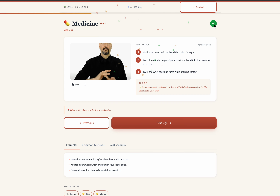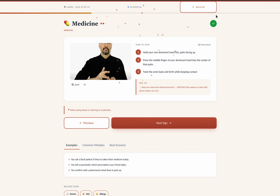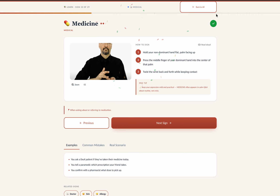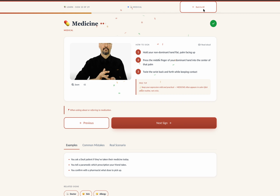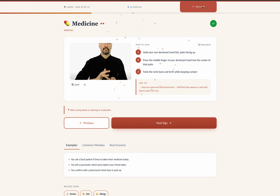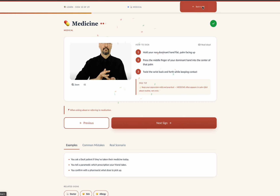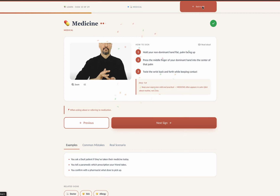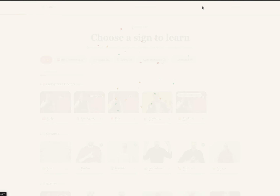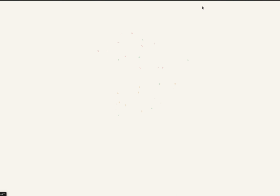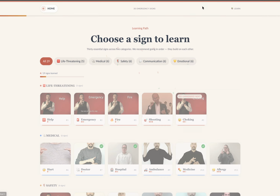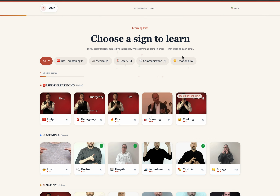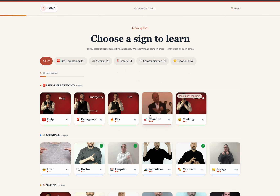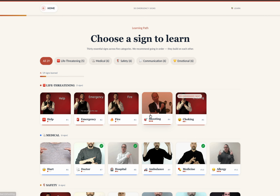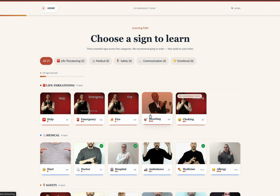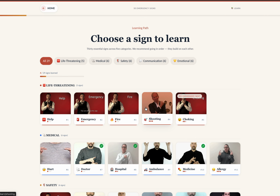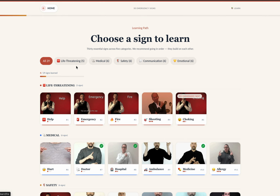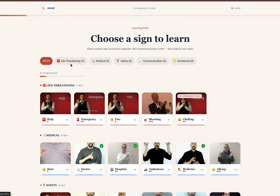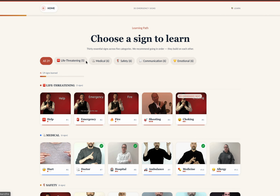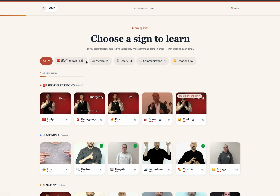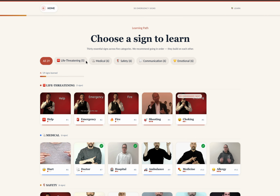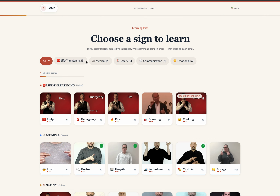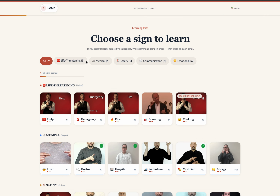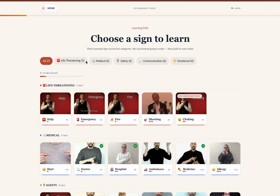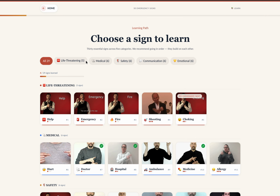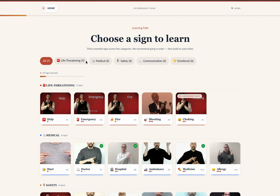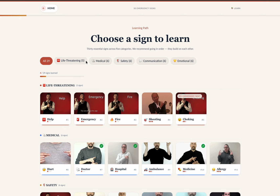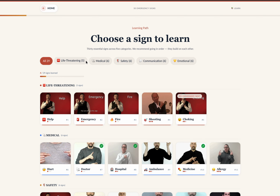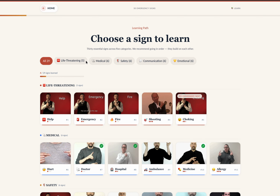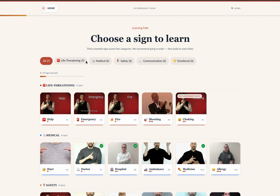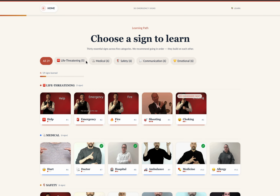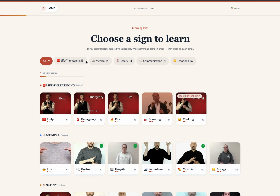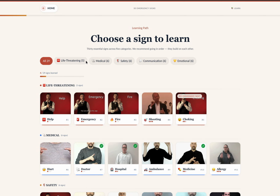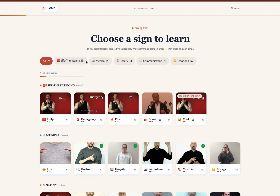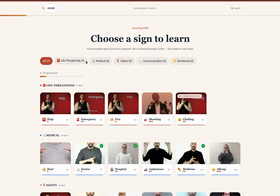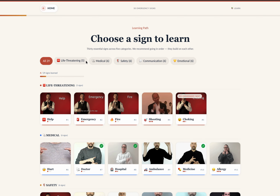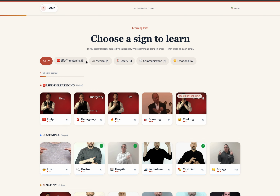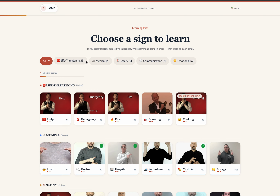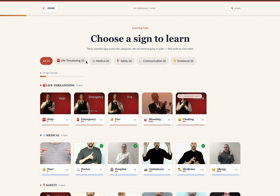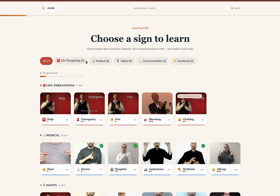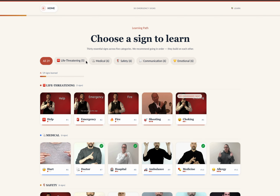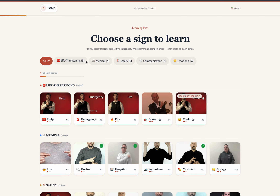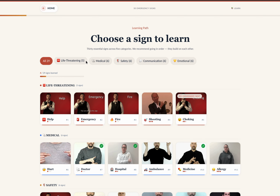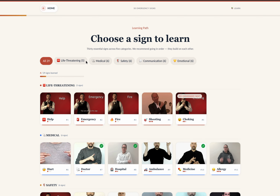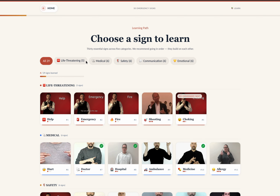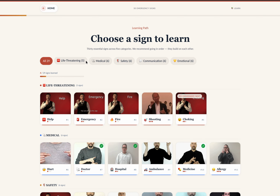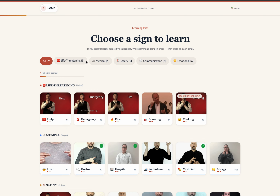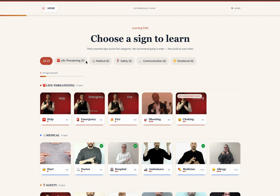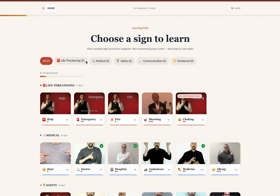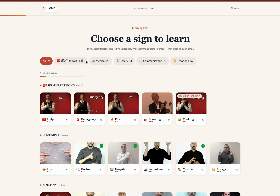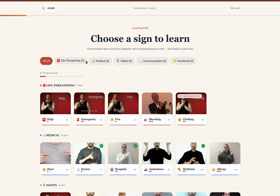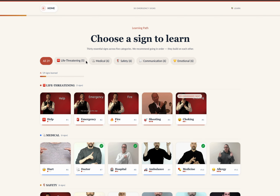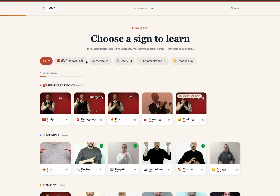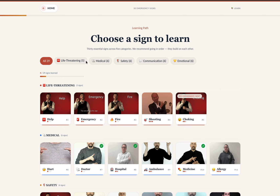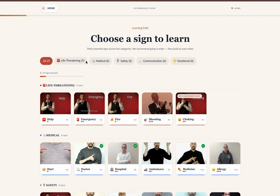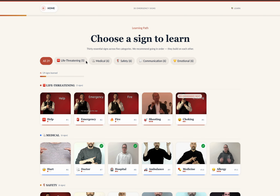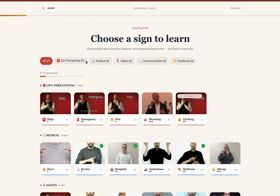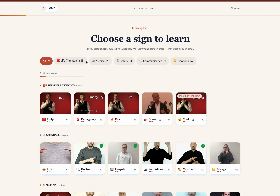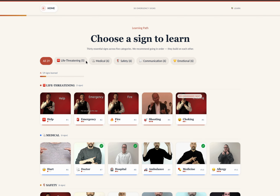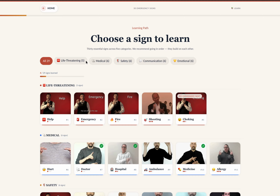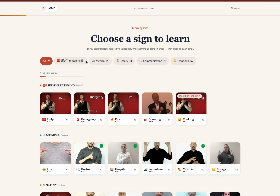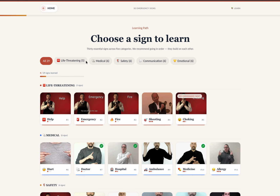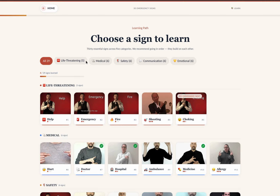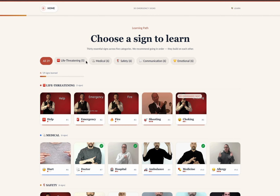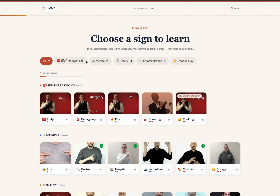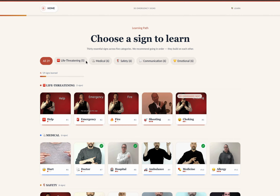checklist of what science that you're learning on a regular basis. So this is an overview. For instance, you are in a critical condition and you're